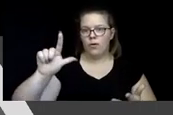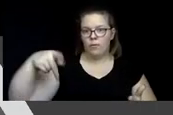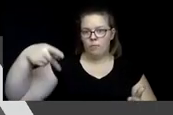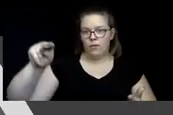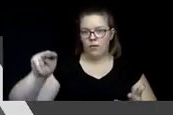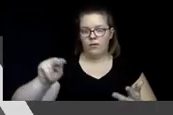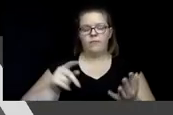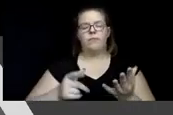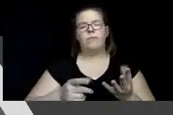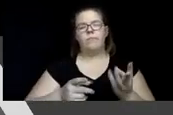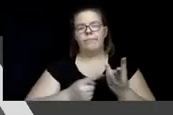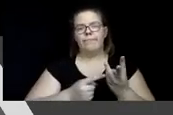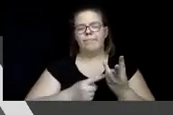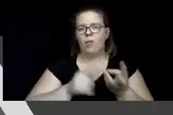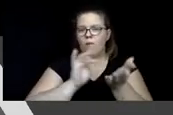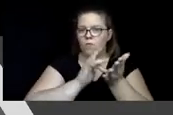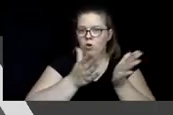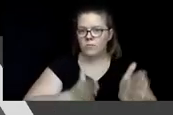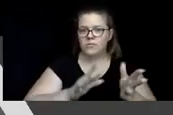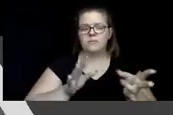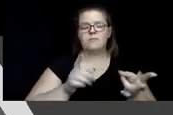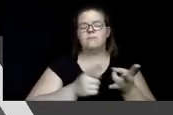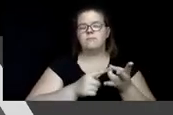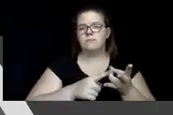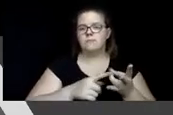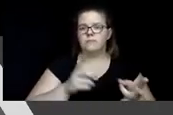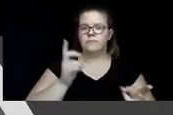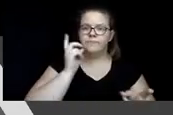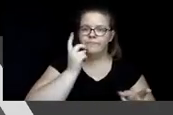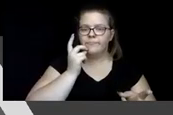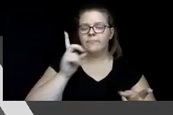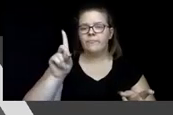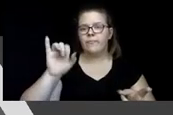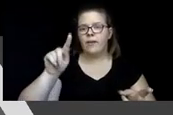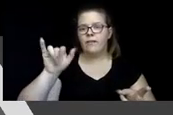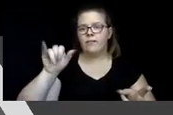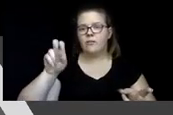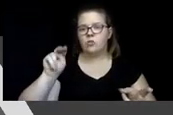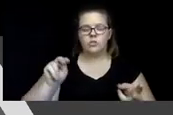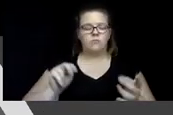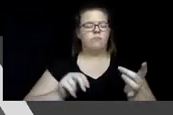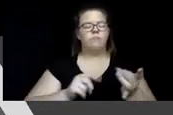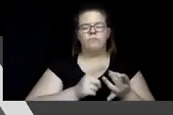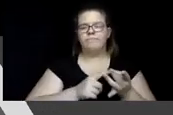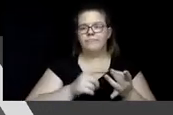pharmacist, a dietitian, social worker, psychology.